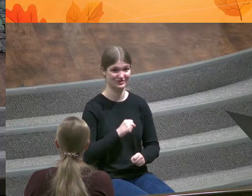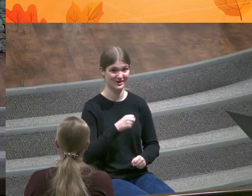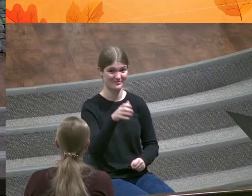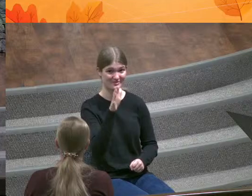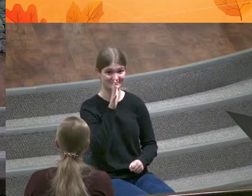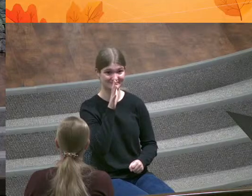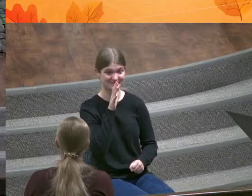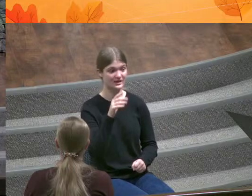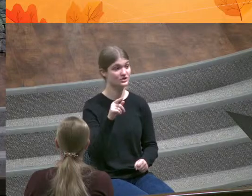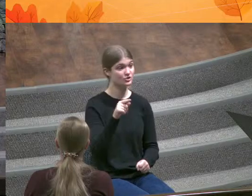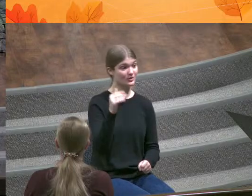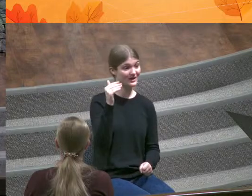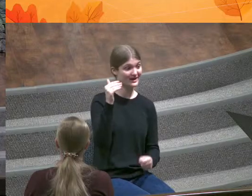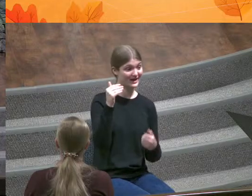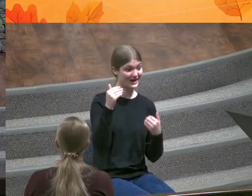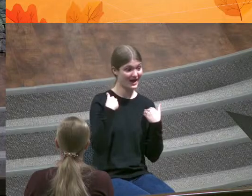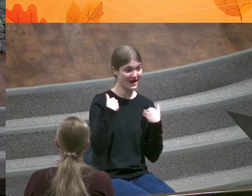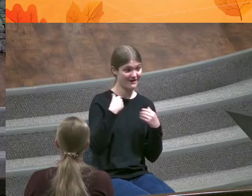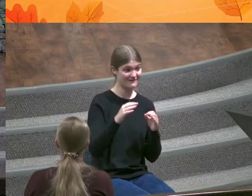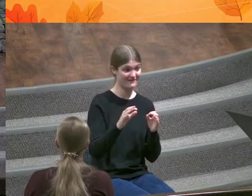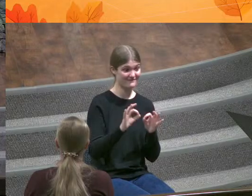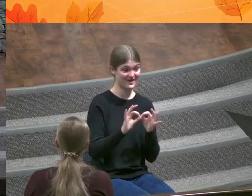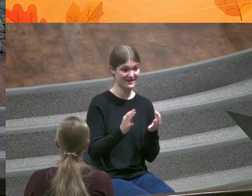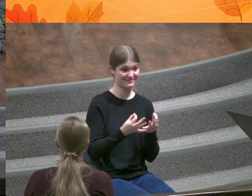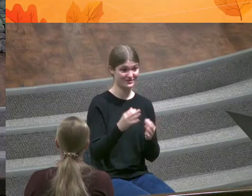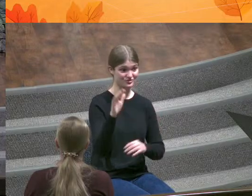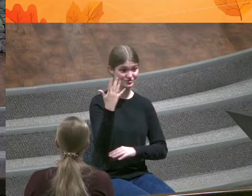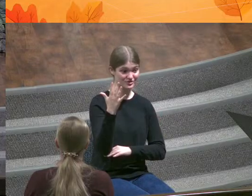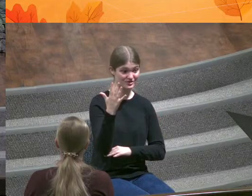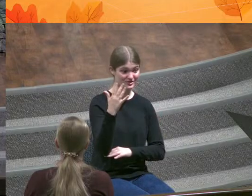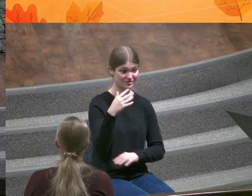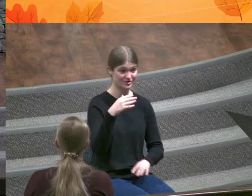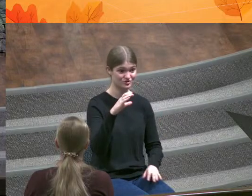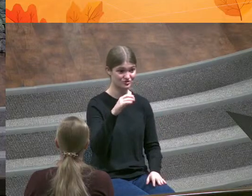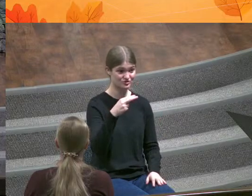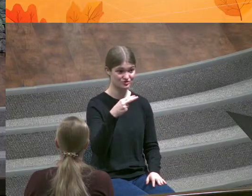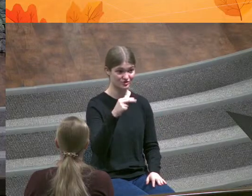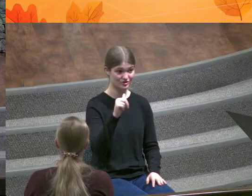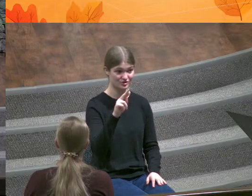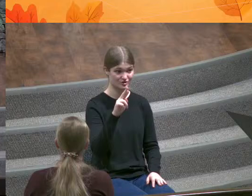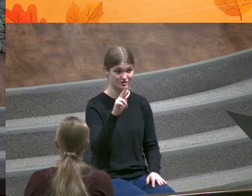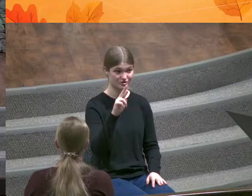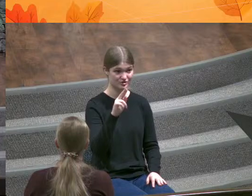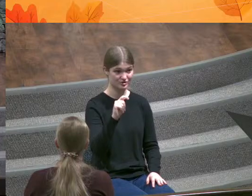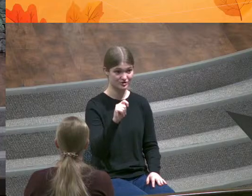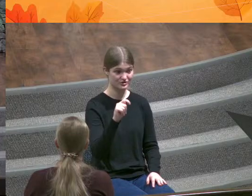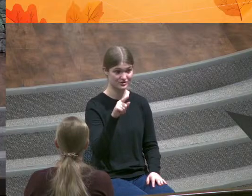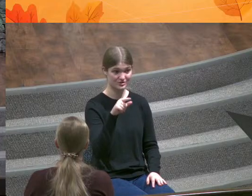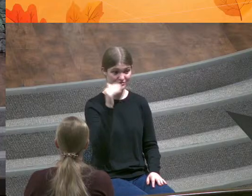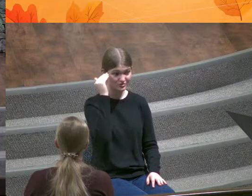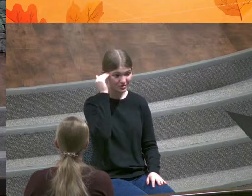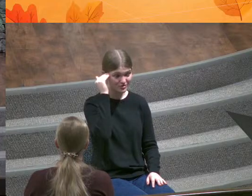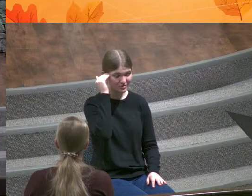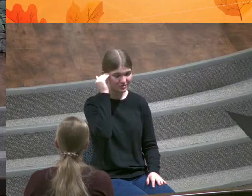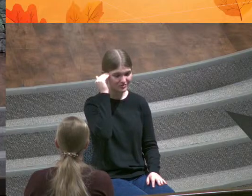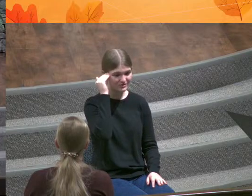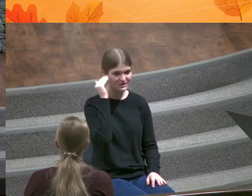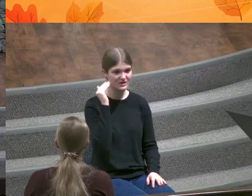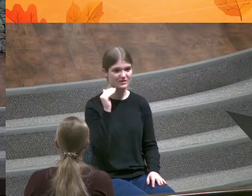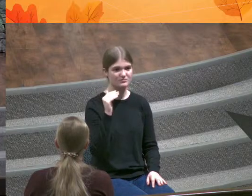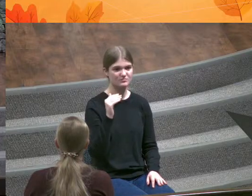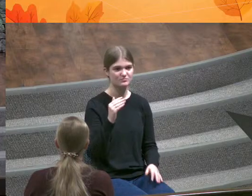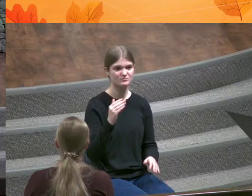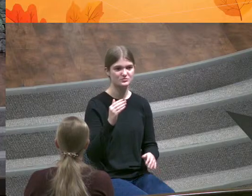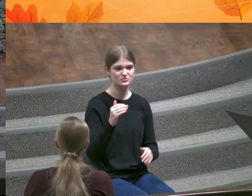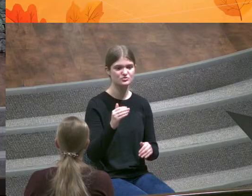You got a family tree? Do you have a chart? Do you know kind of where everything, do you look at